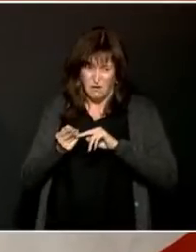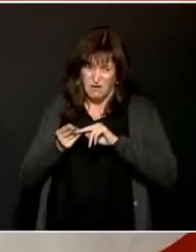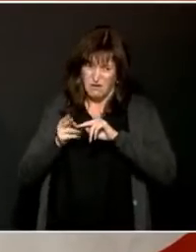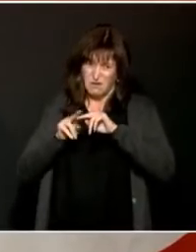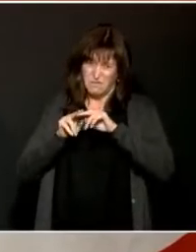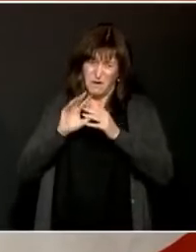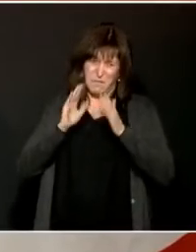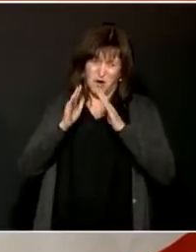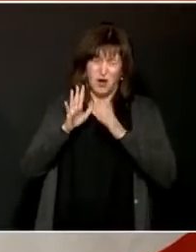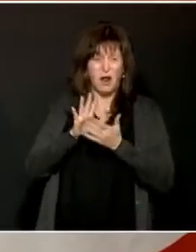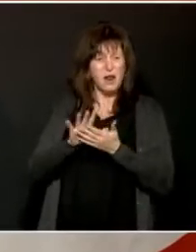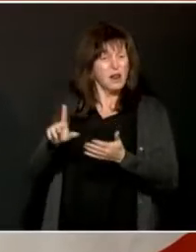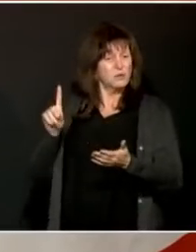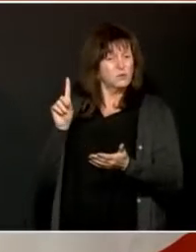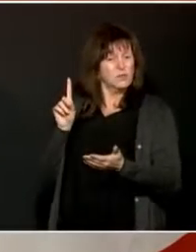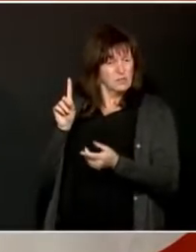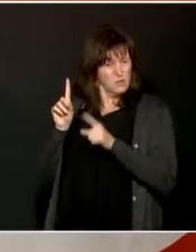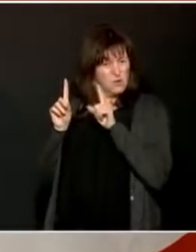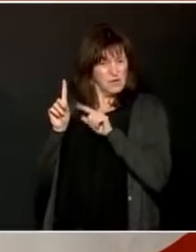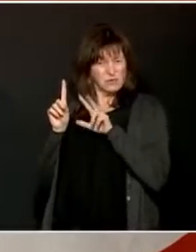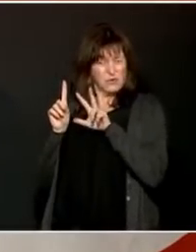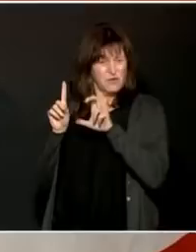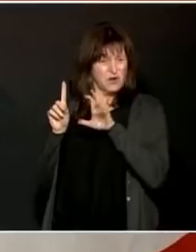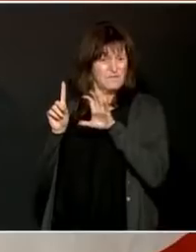1,350 last week and